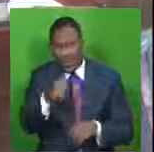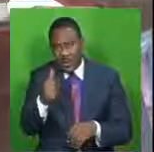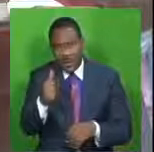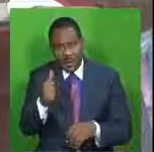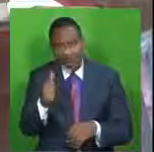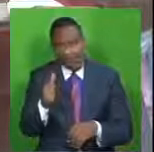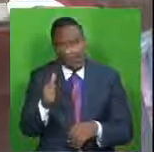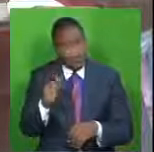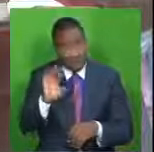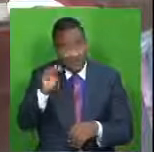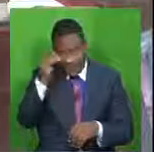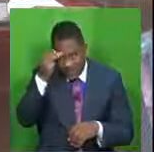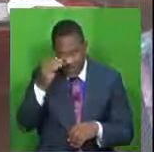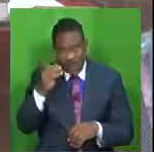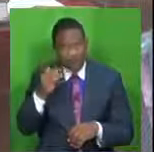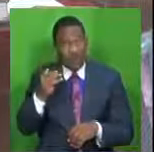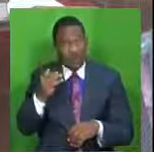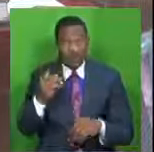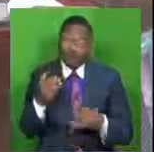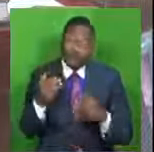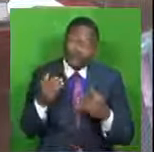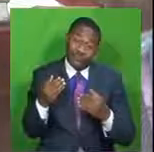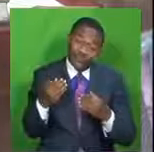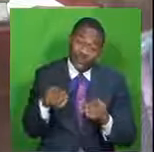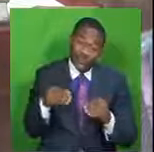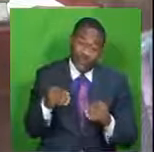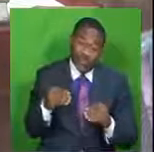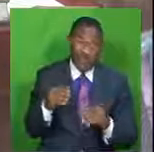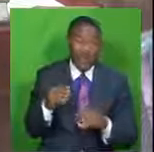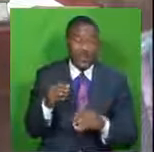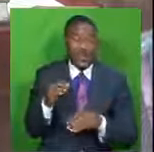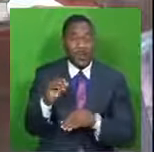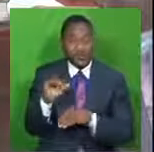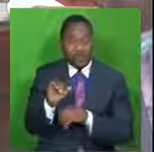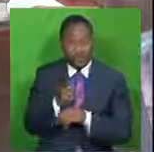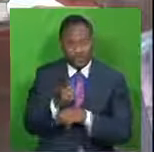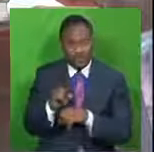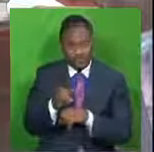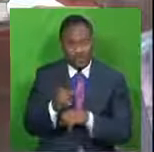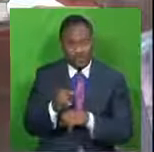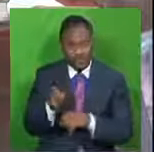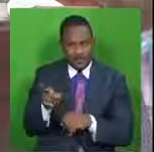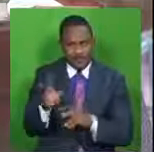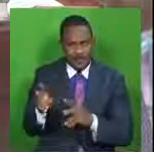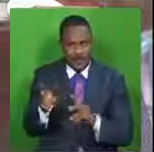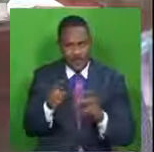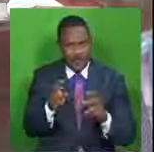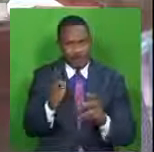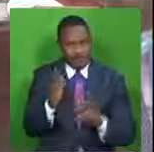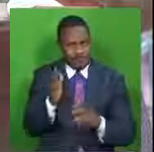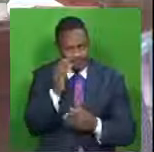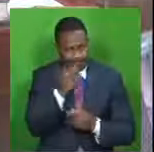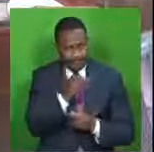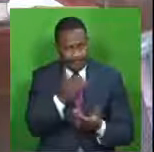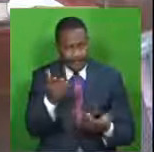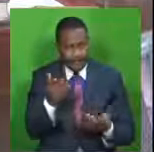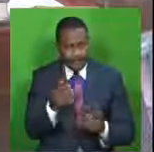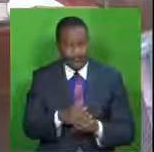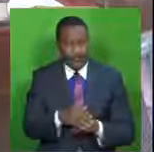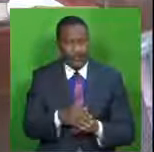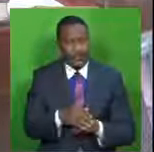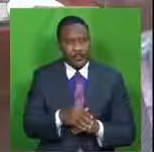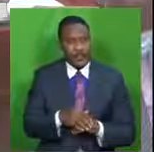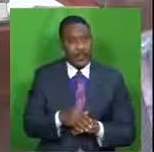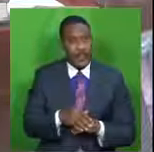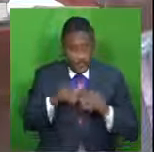Trade and Industry. And Mr. Speaker, let me paraphrase from the minister's statement where he says that His Excellency President